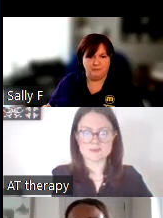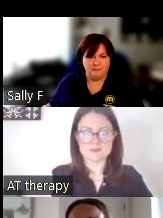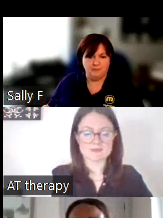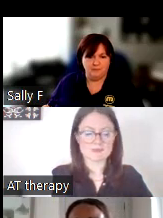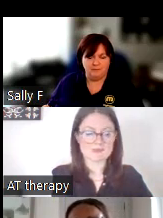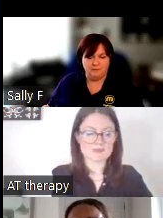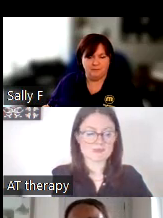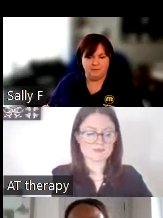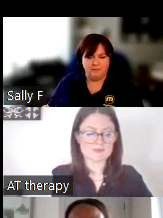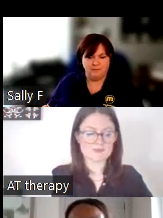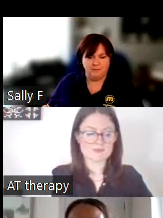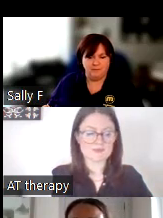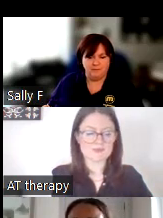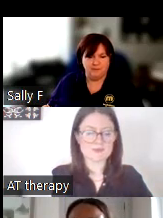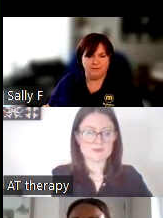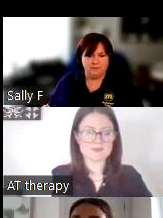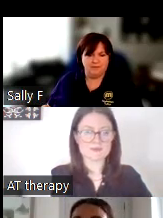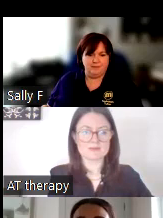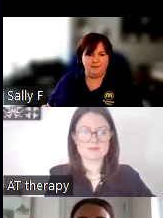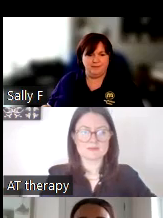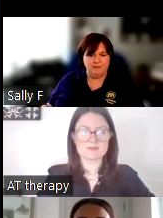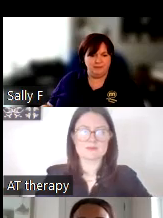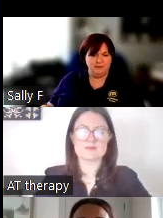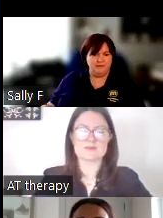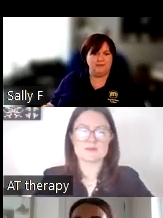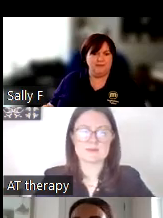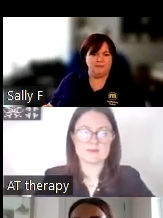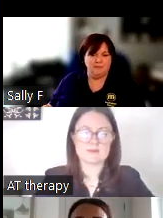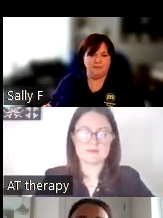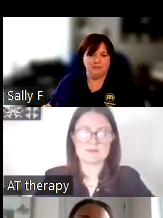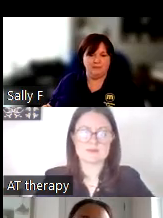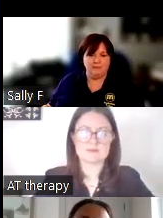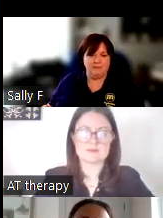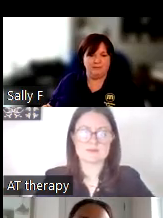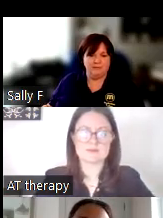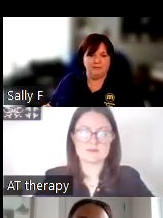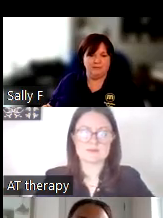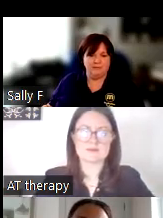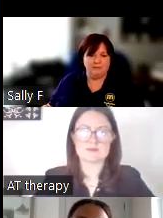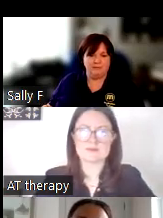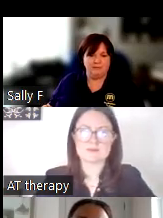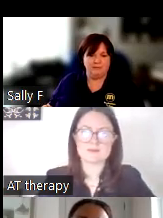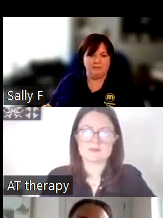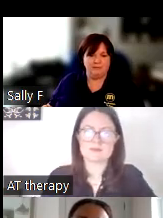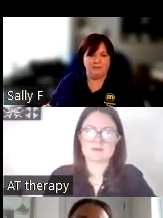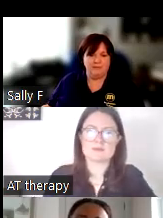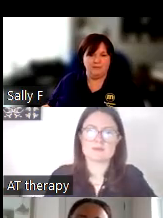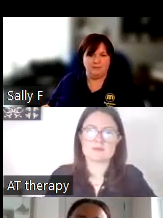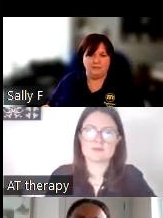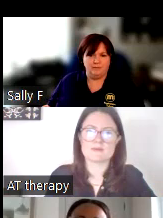an additional resource. So it may be they have a class attached with a smaller class size and teachers that have got specialist